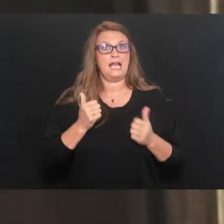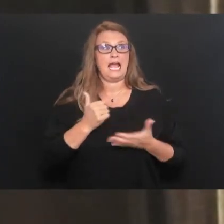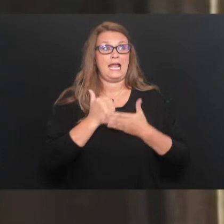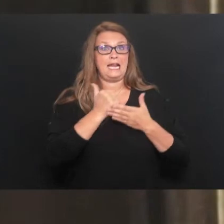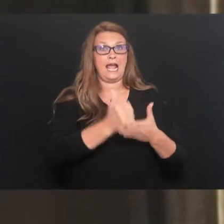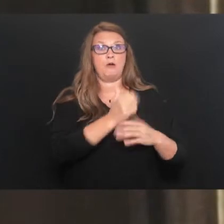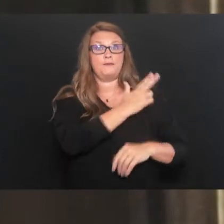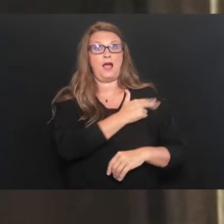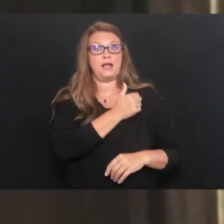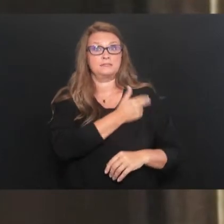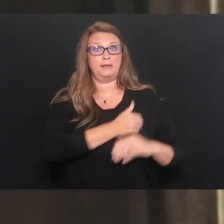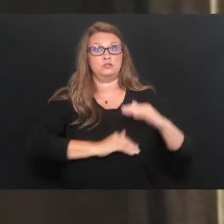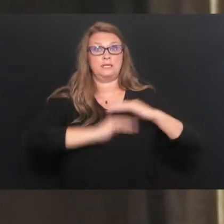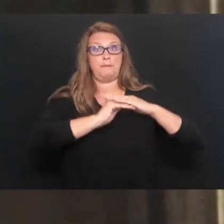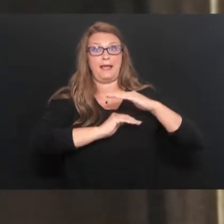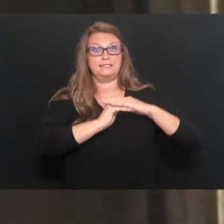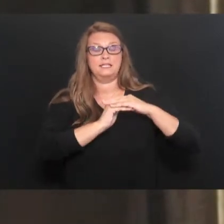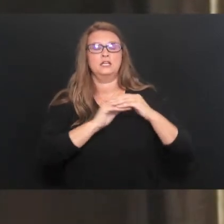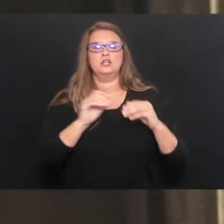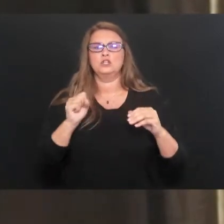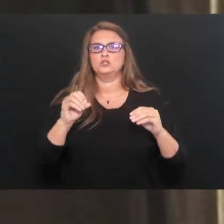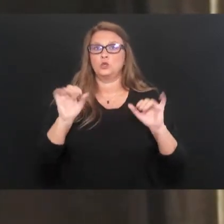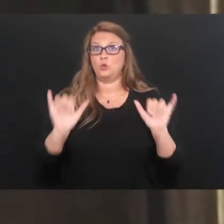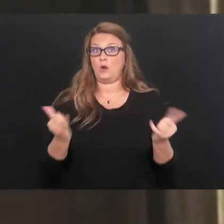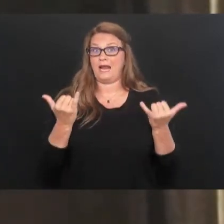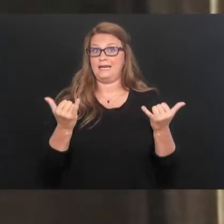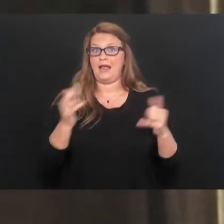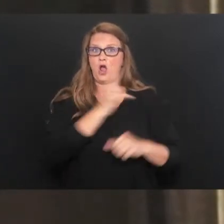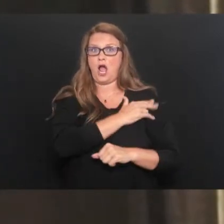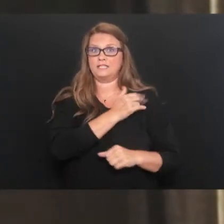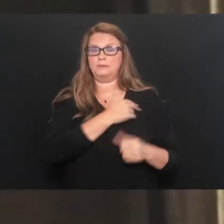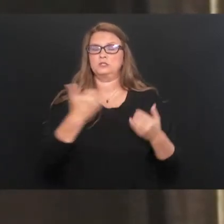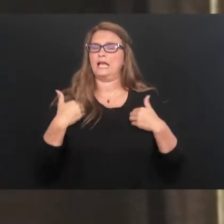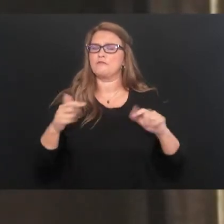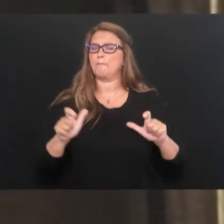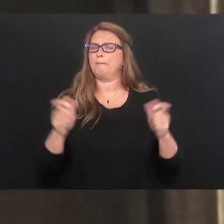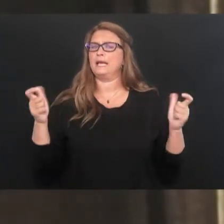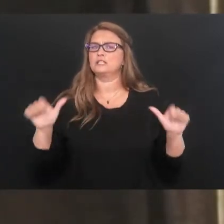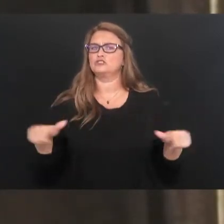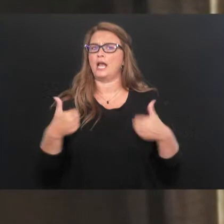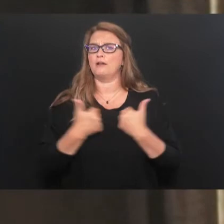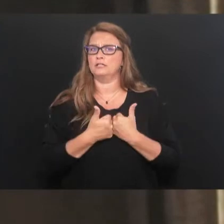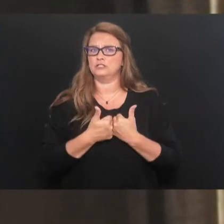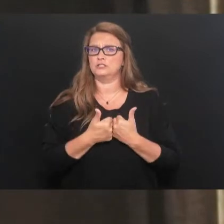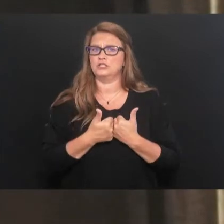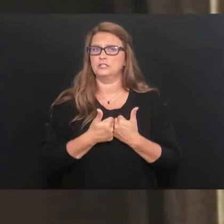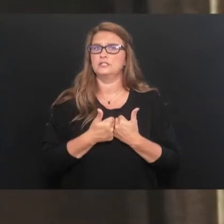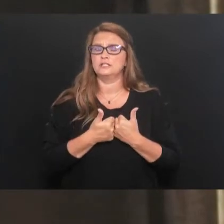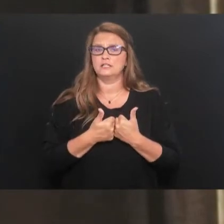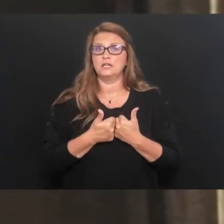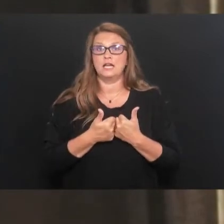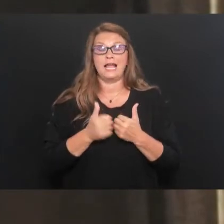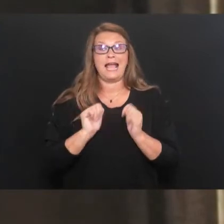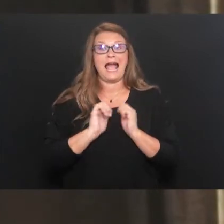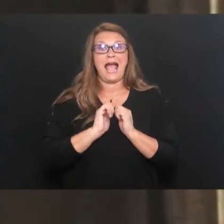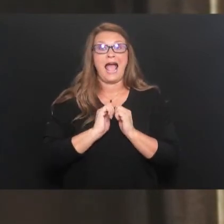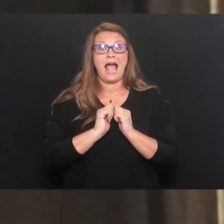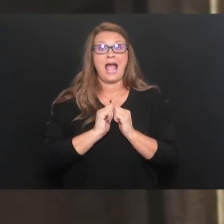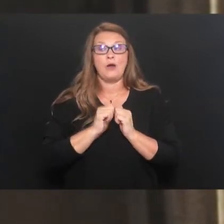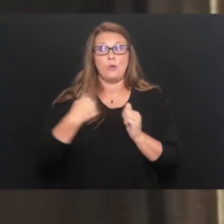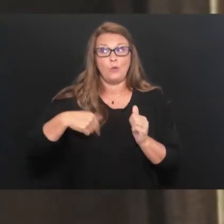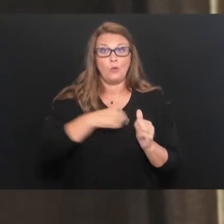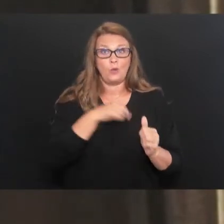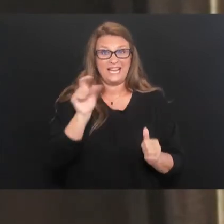going to challenge us in a way we haven't been challenged before on both. The way that we get out of this is people be careful,